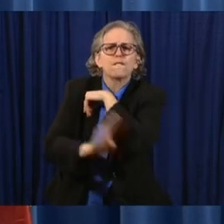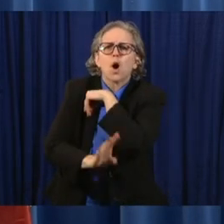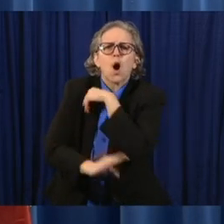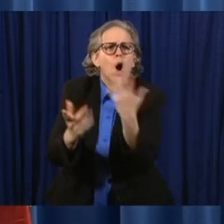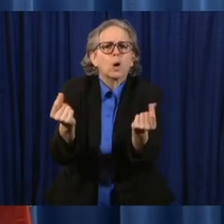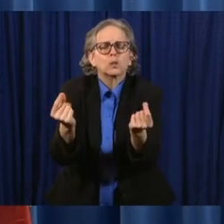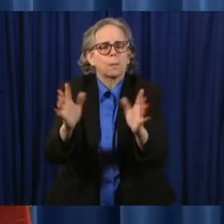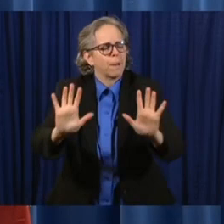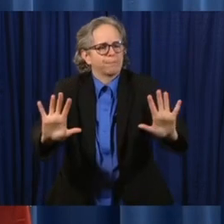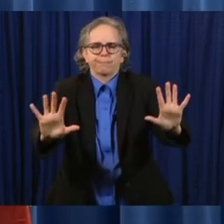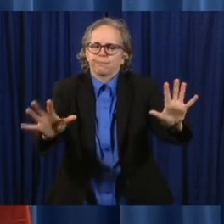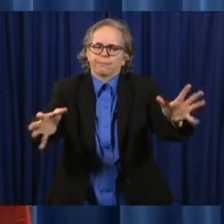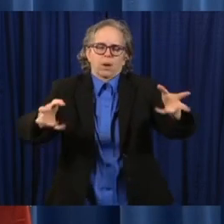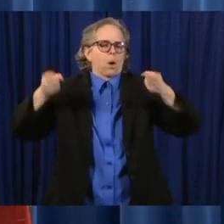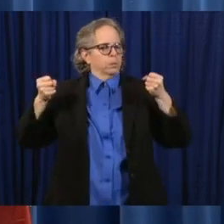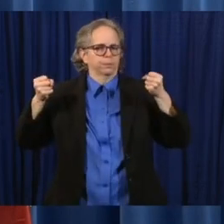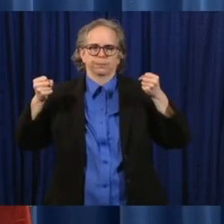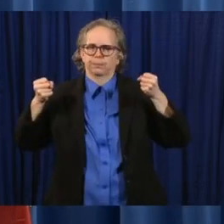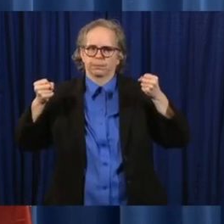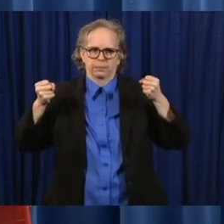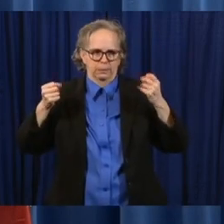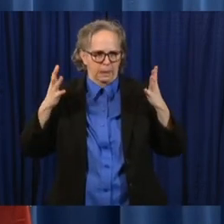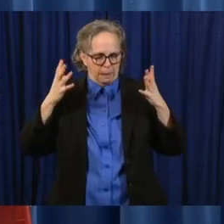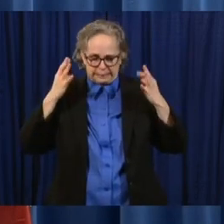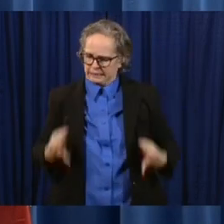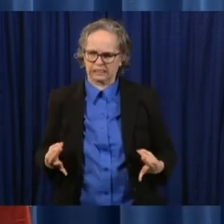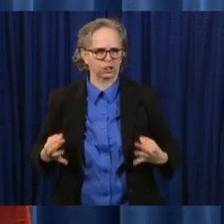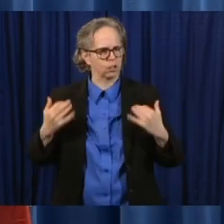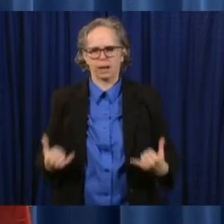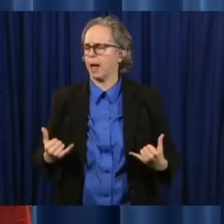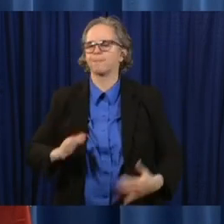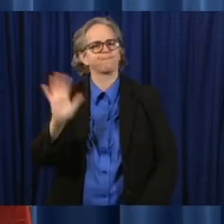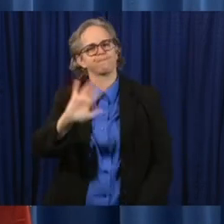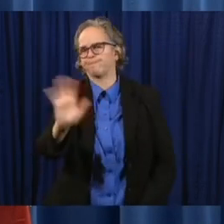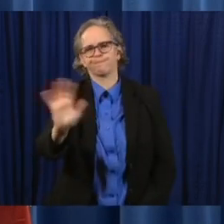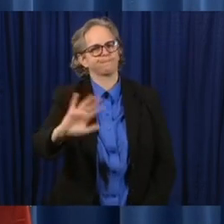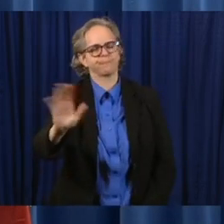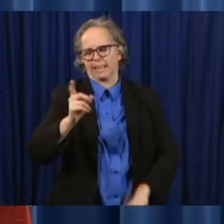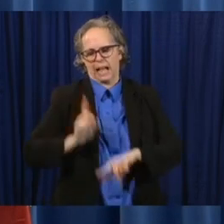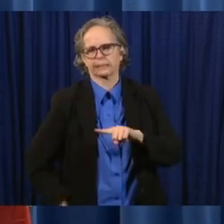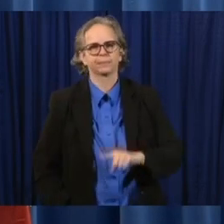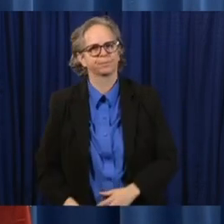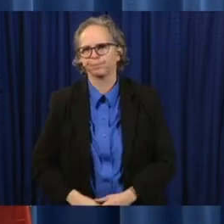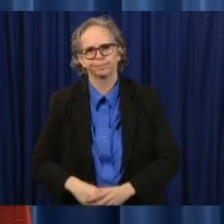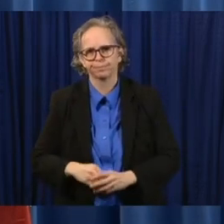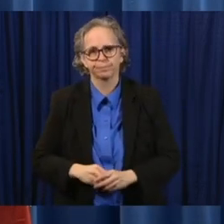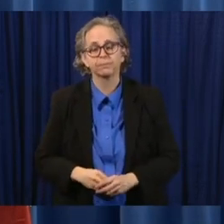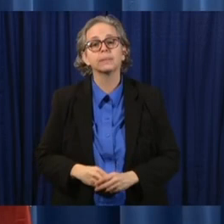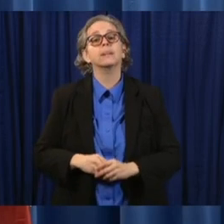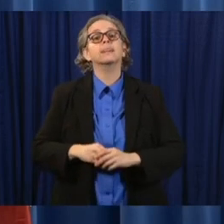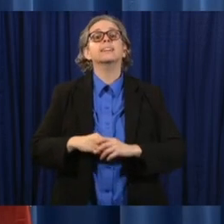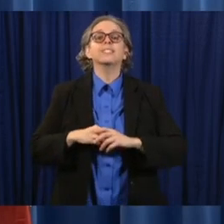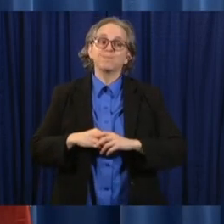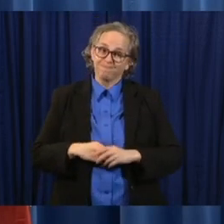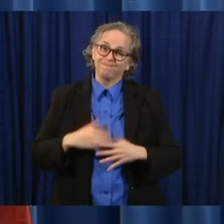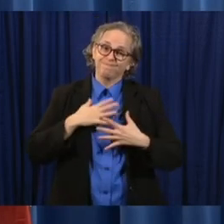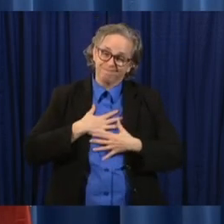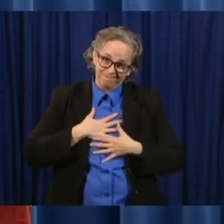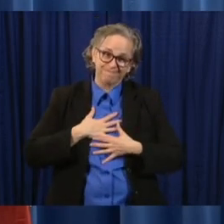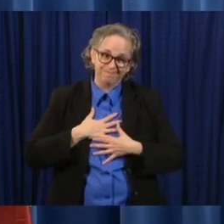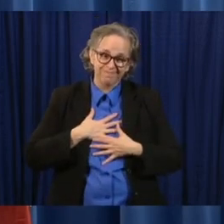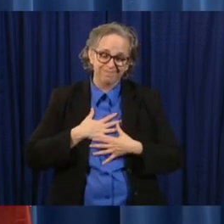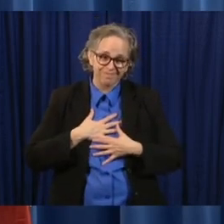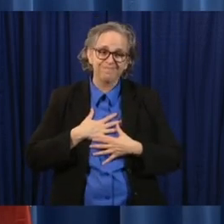yet to make that decision. I am happy to say, though, that schools are,